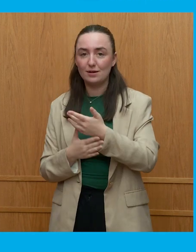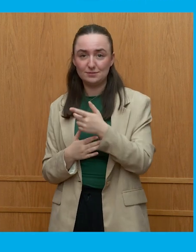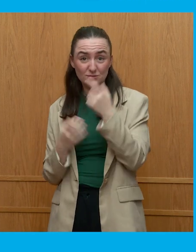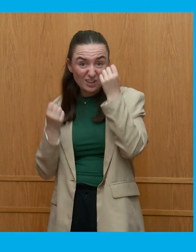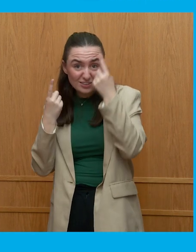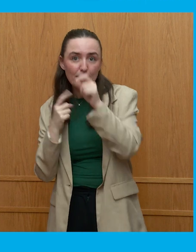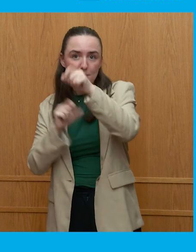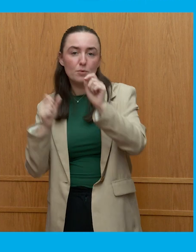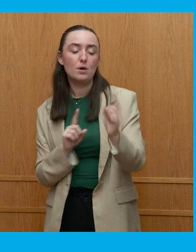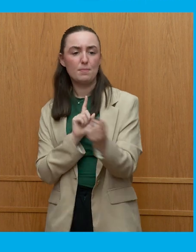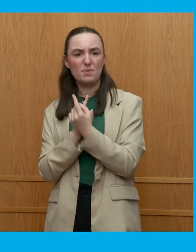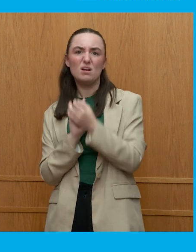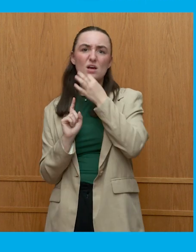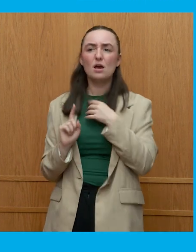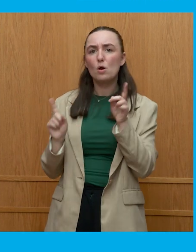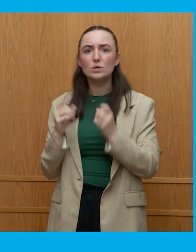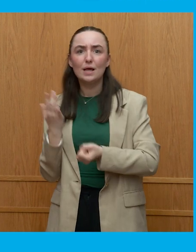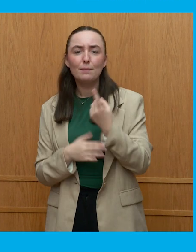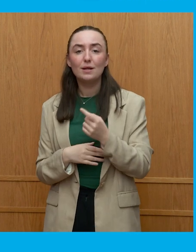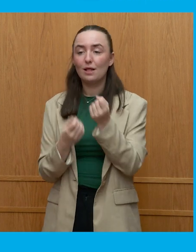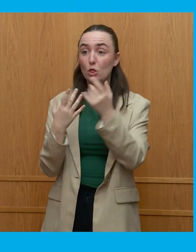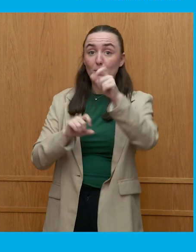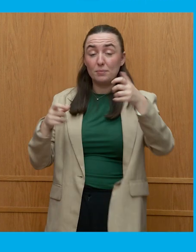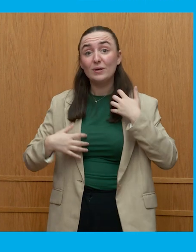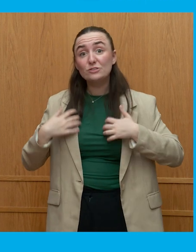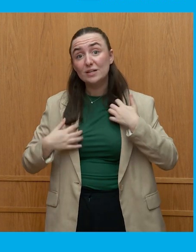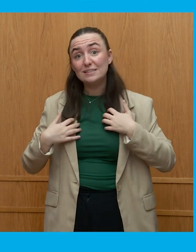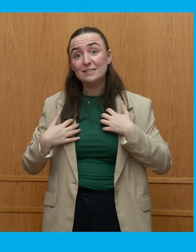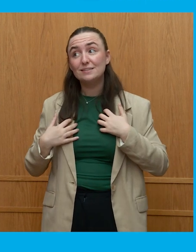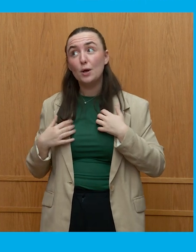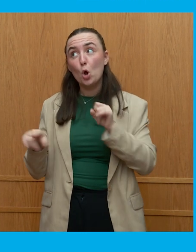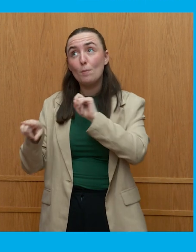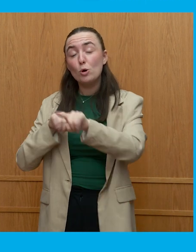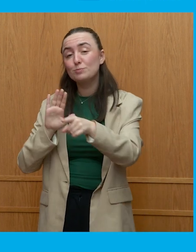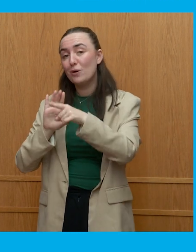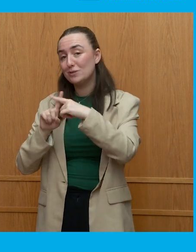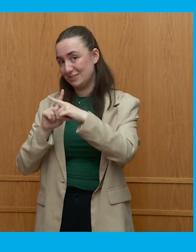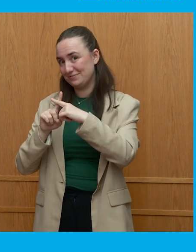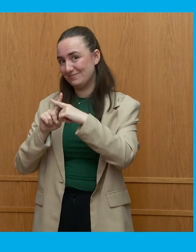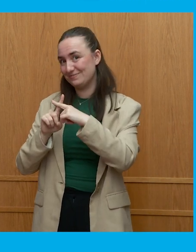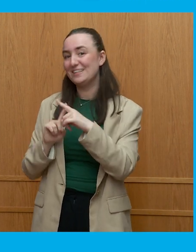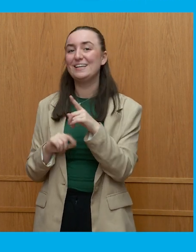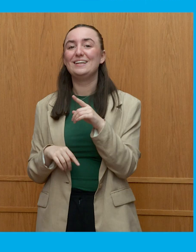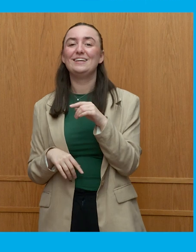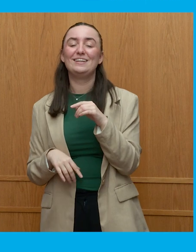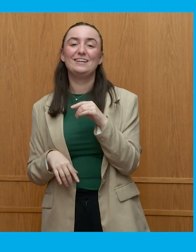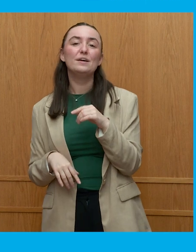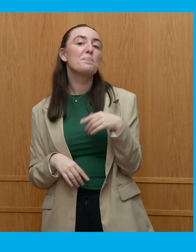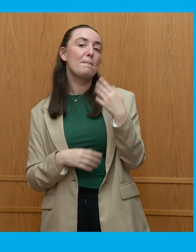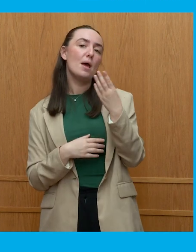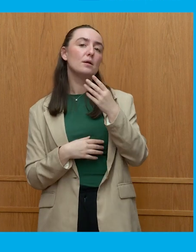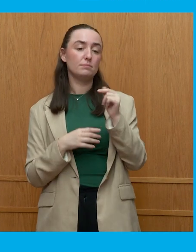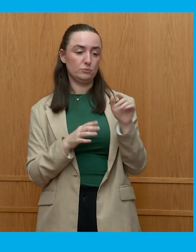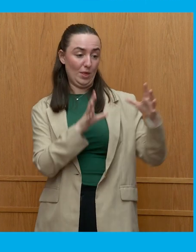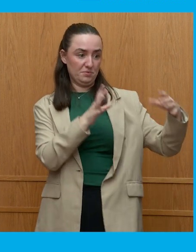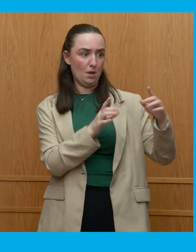it. And people would come up and say, what's going on? There was a lot of interest, most of it positive. And there were, and then the opponents were divided into two